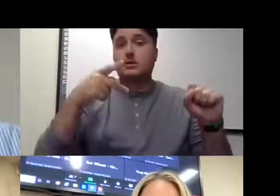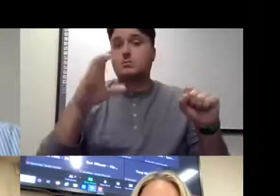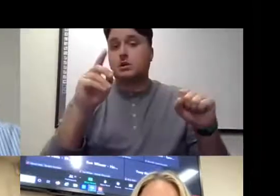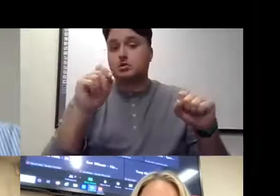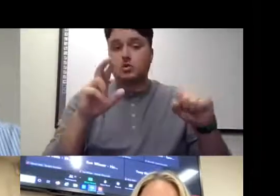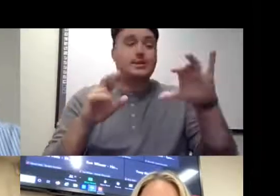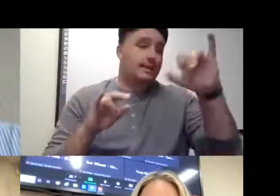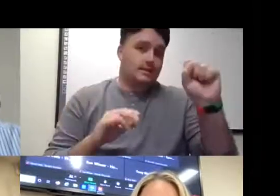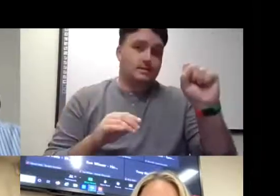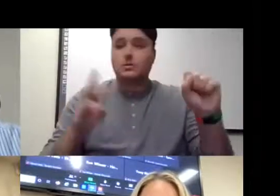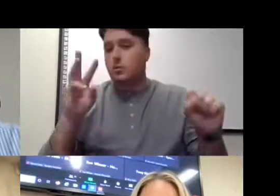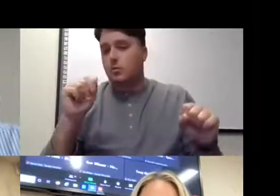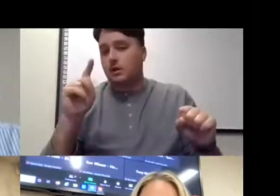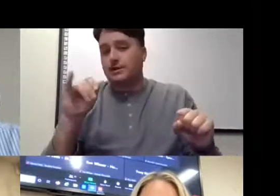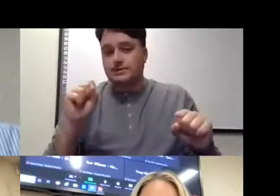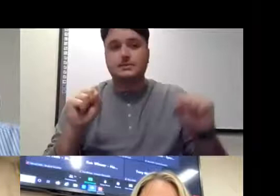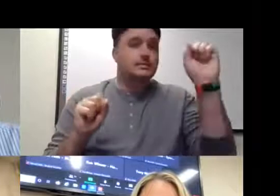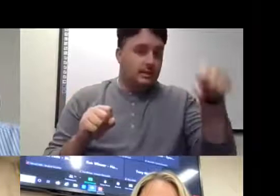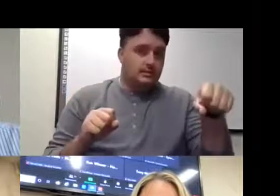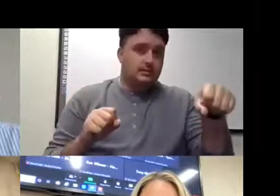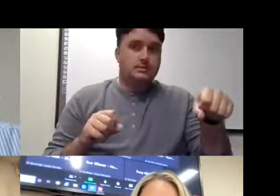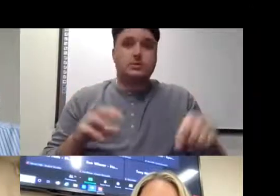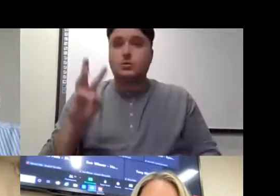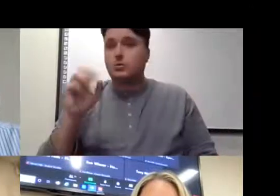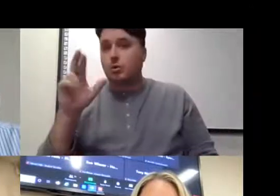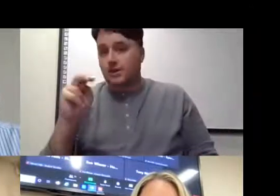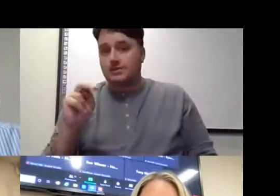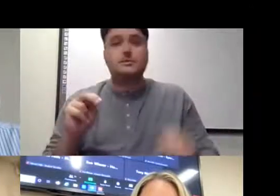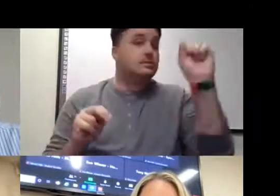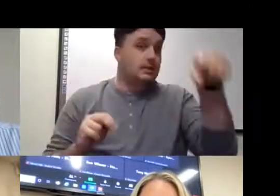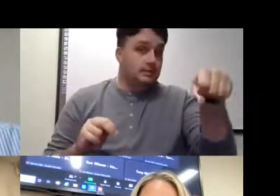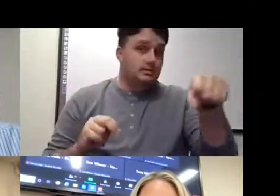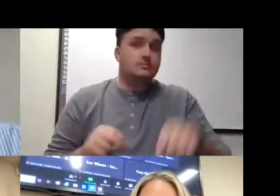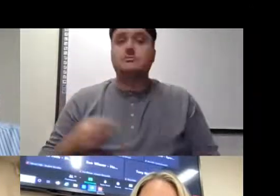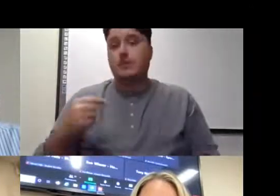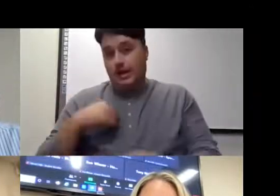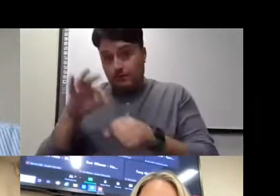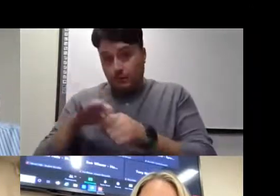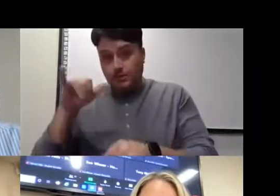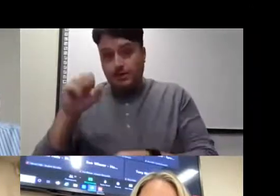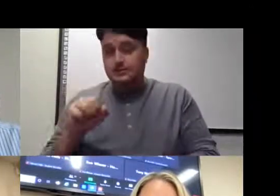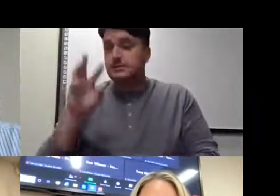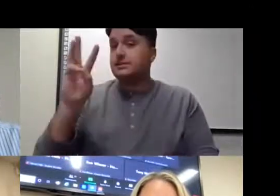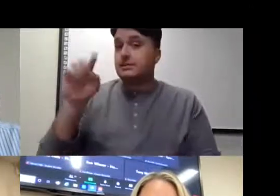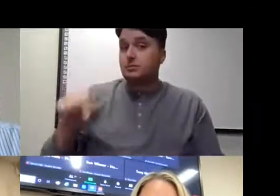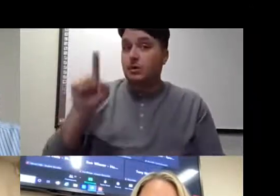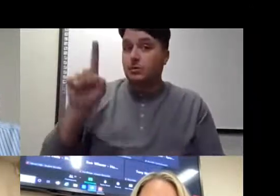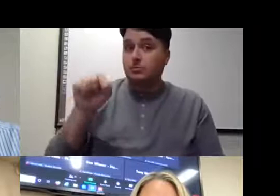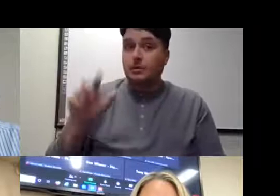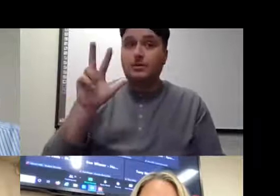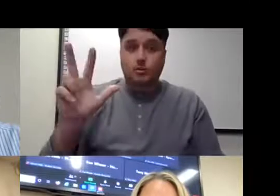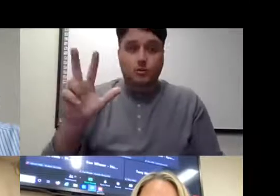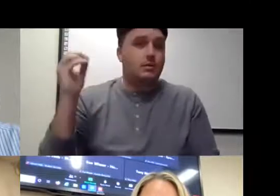Watkins. Yes. Trustee Warren. Yes. And I will vote yes as well. So item 6.13 has